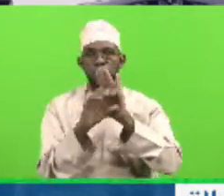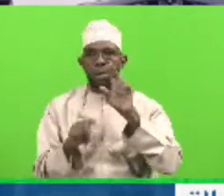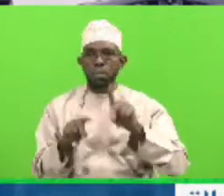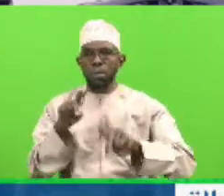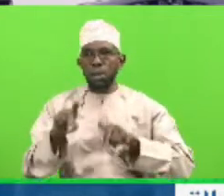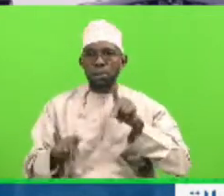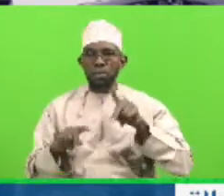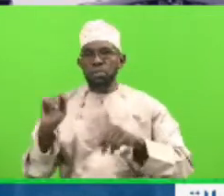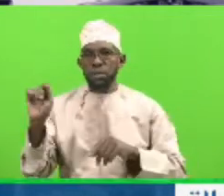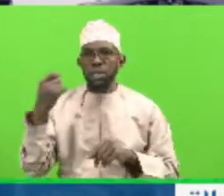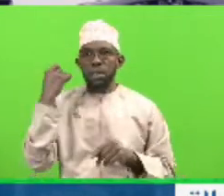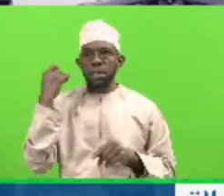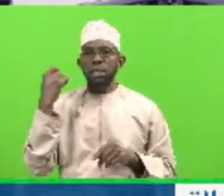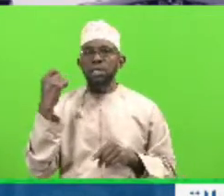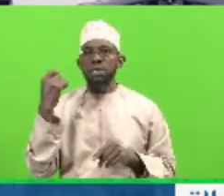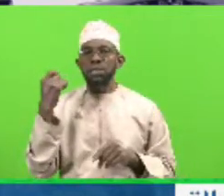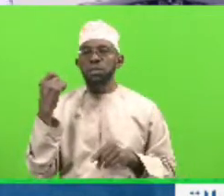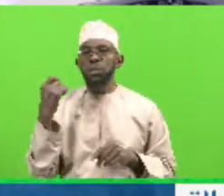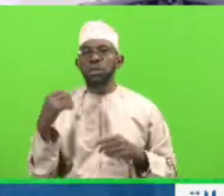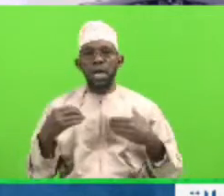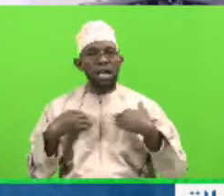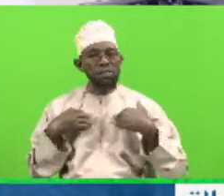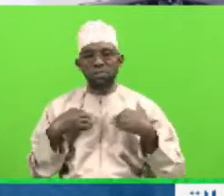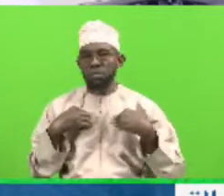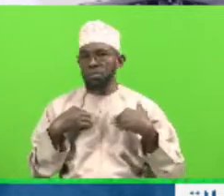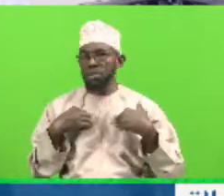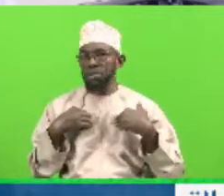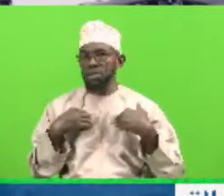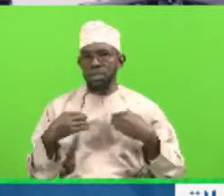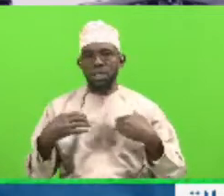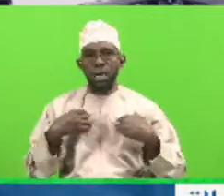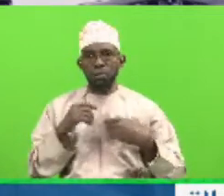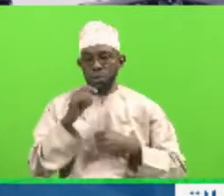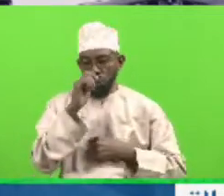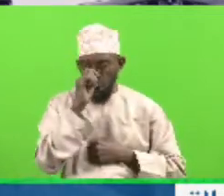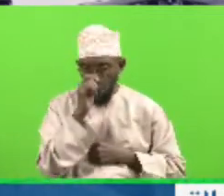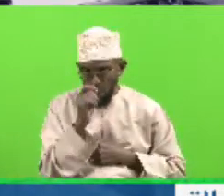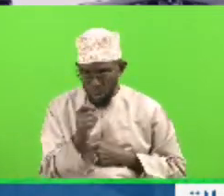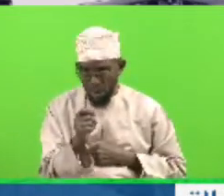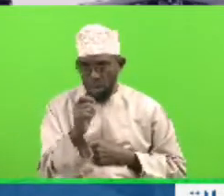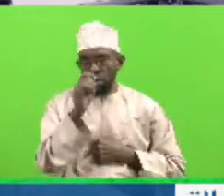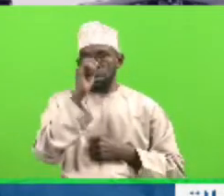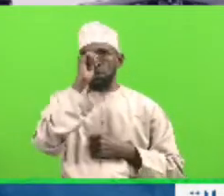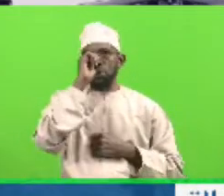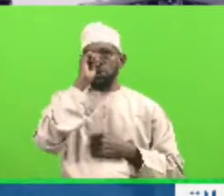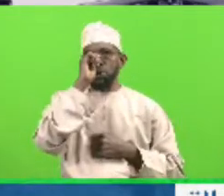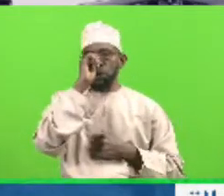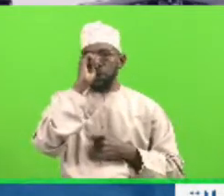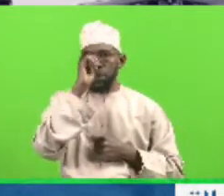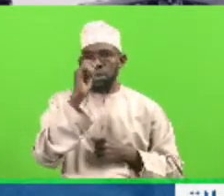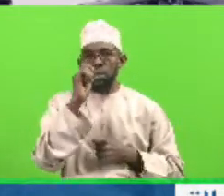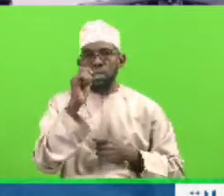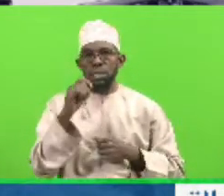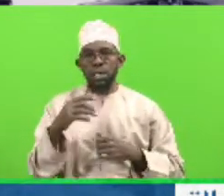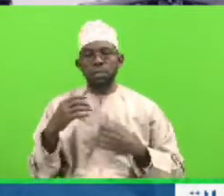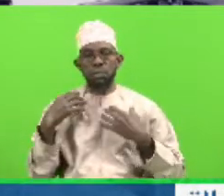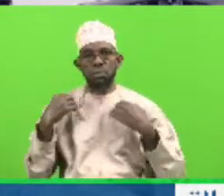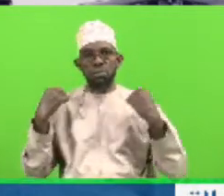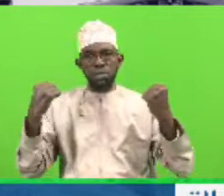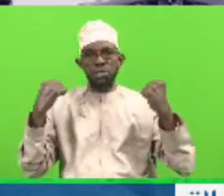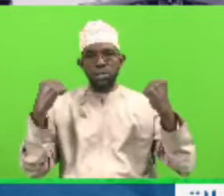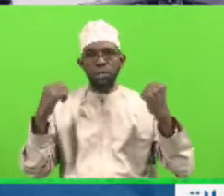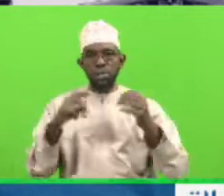Kenya, and they are not fit to hold such an honorable, weighty, and mighty position